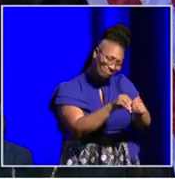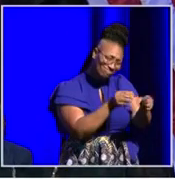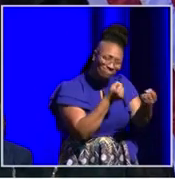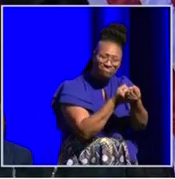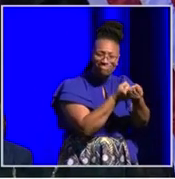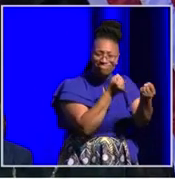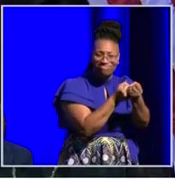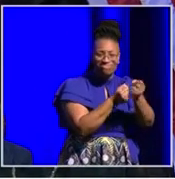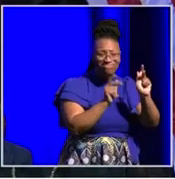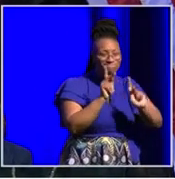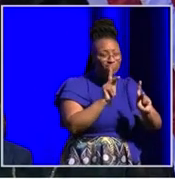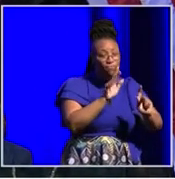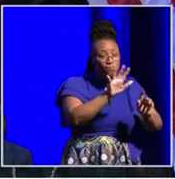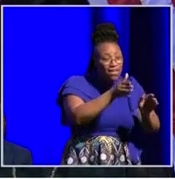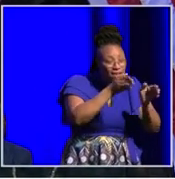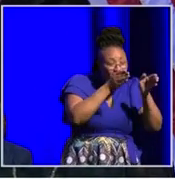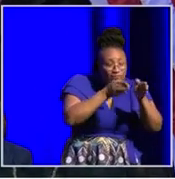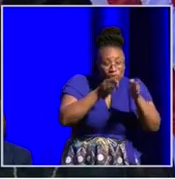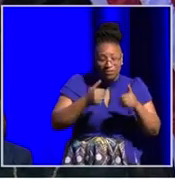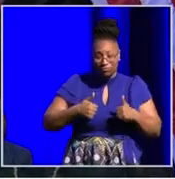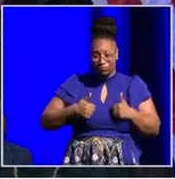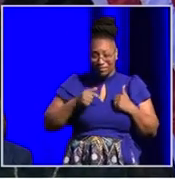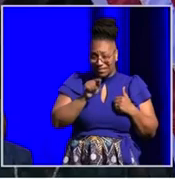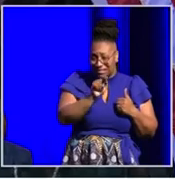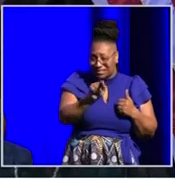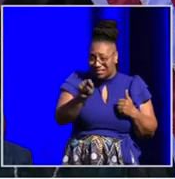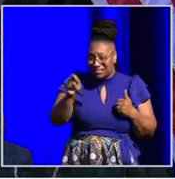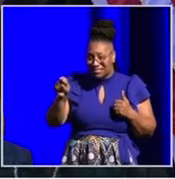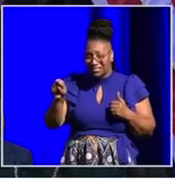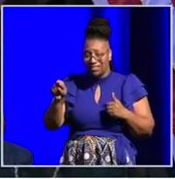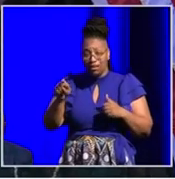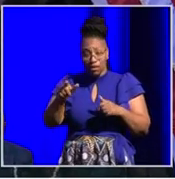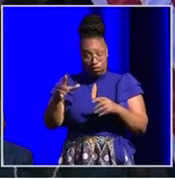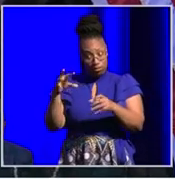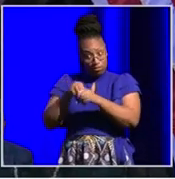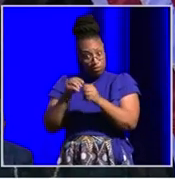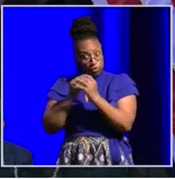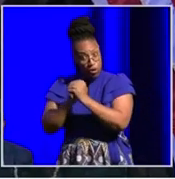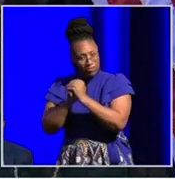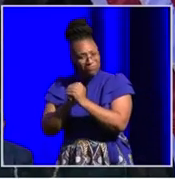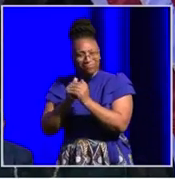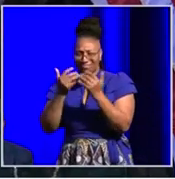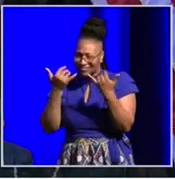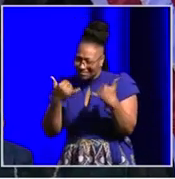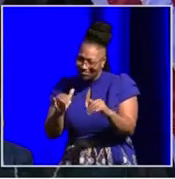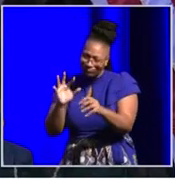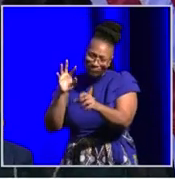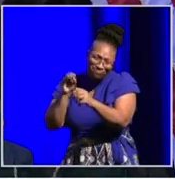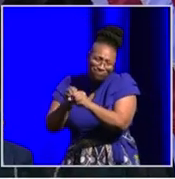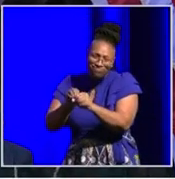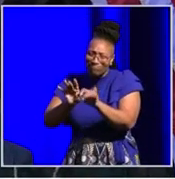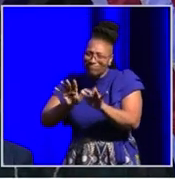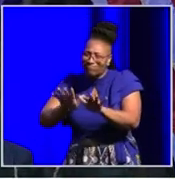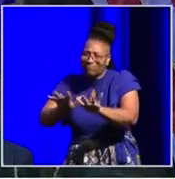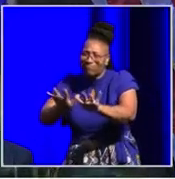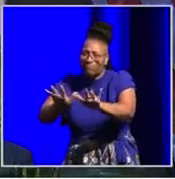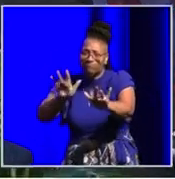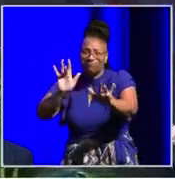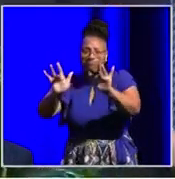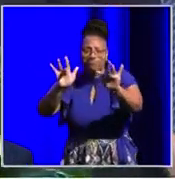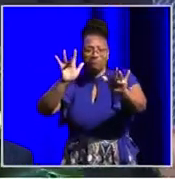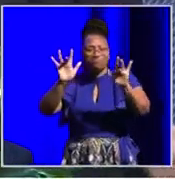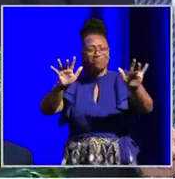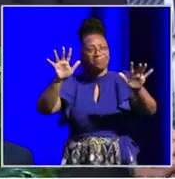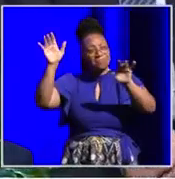lives, works, and plays and worships in the District of Columbia. I humbly ask this in the name of the one who taught me